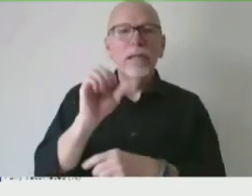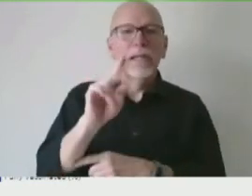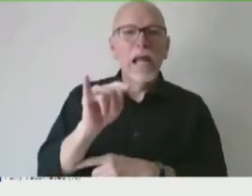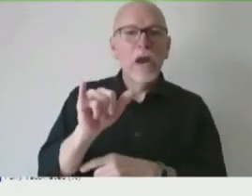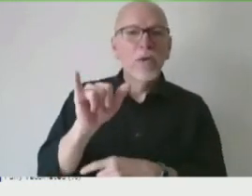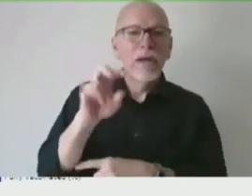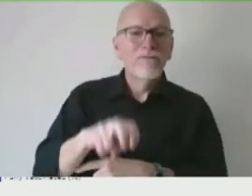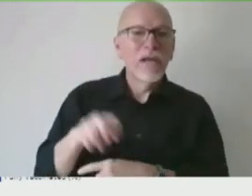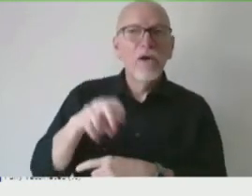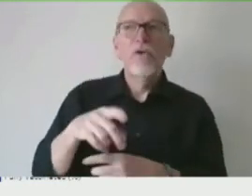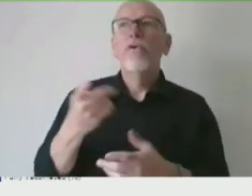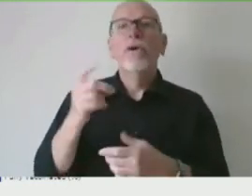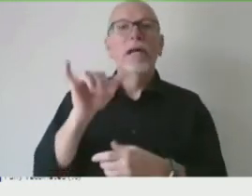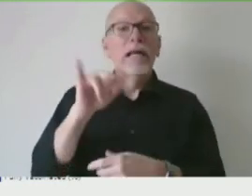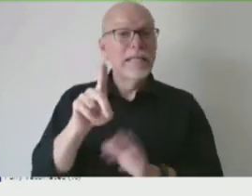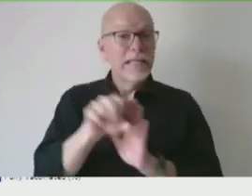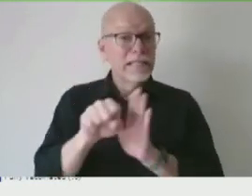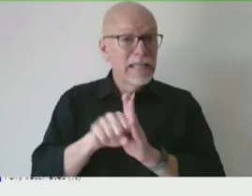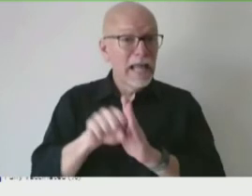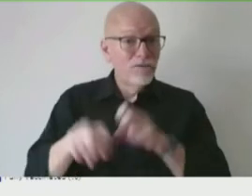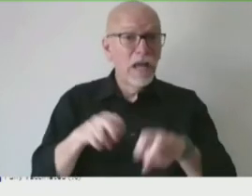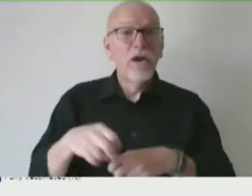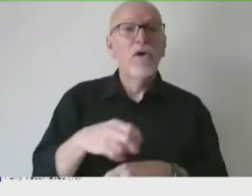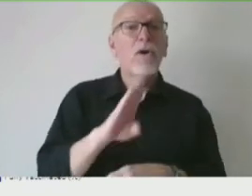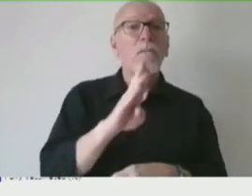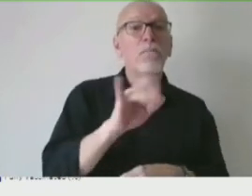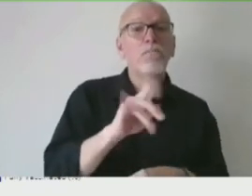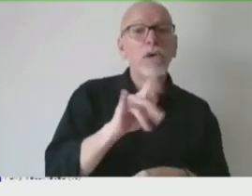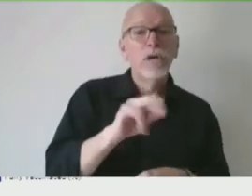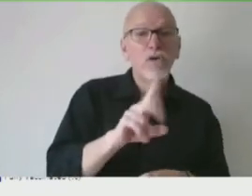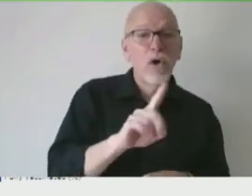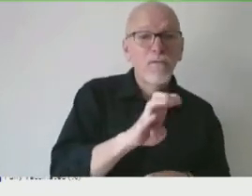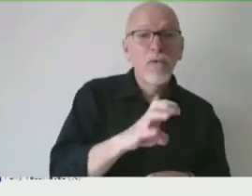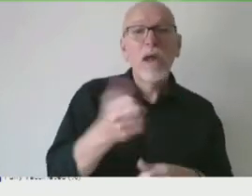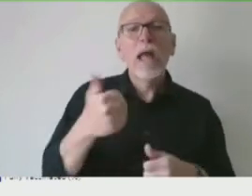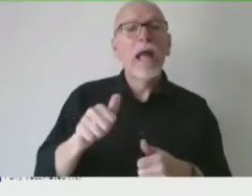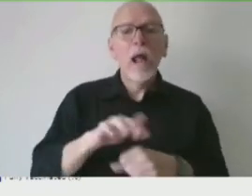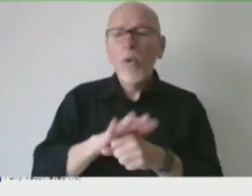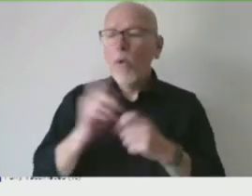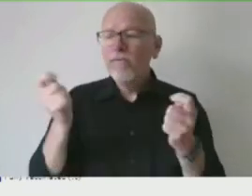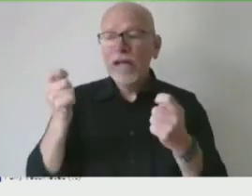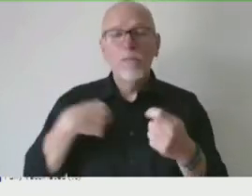State Fair, to the Brickyard 400, and to local festivals to provide the opportunity to get